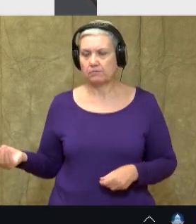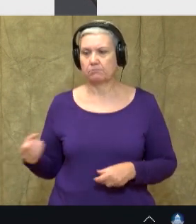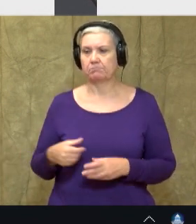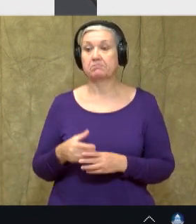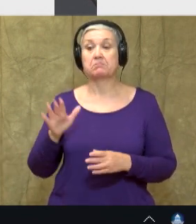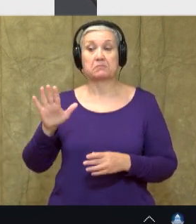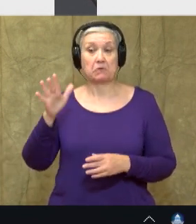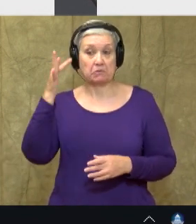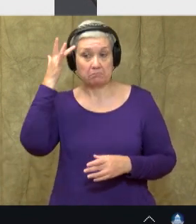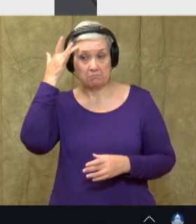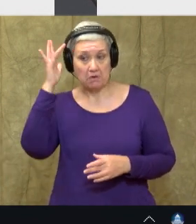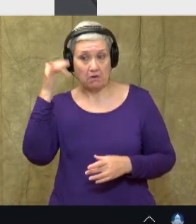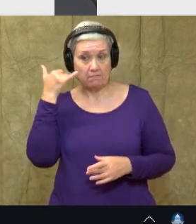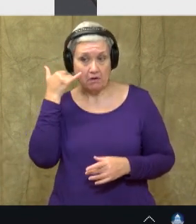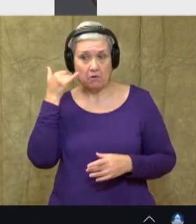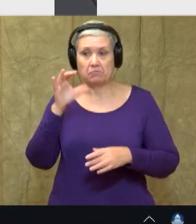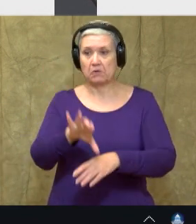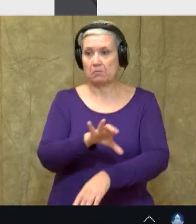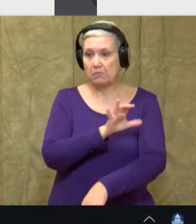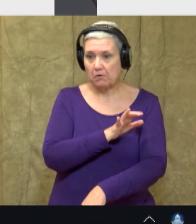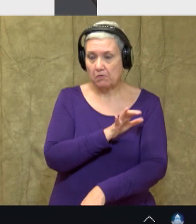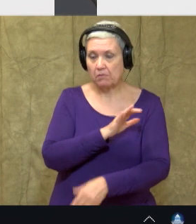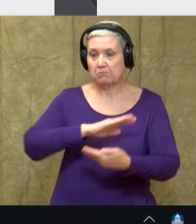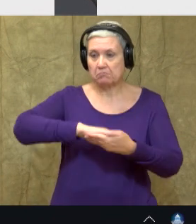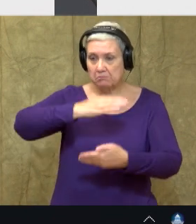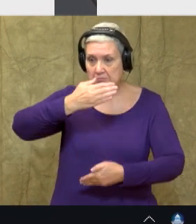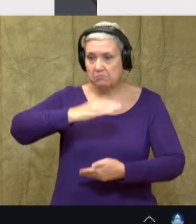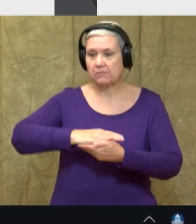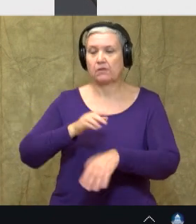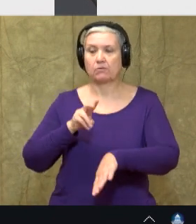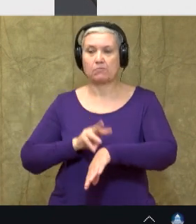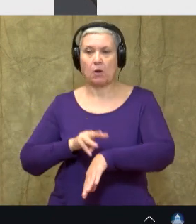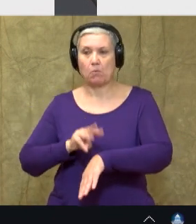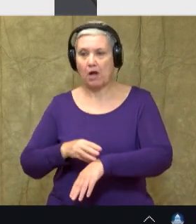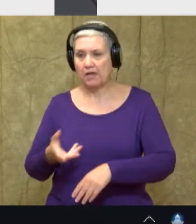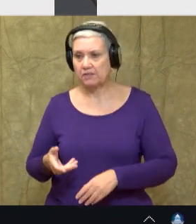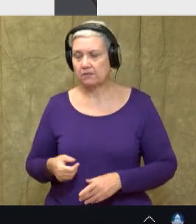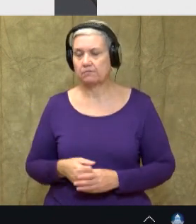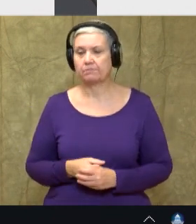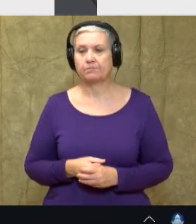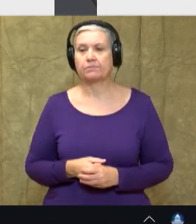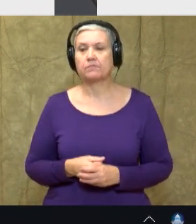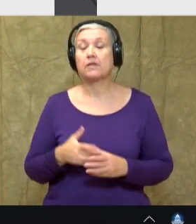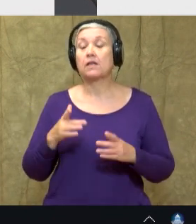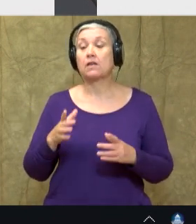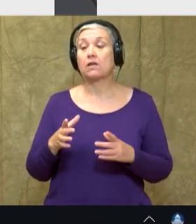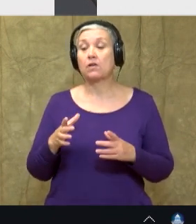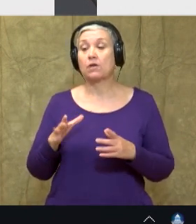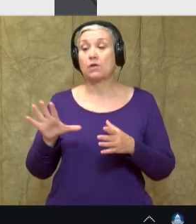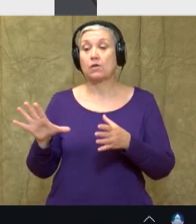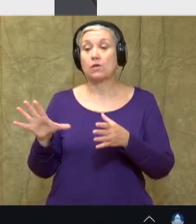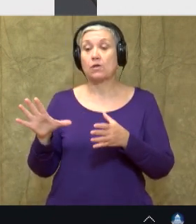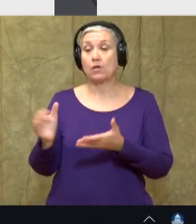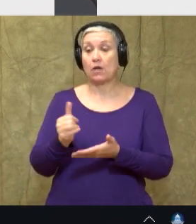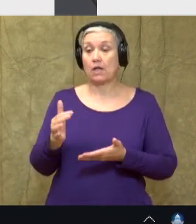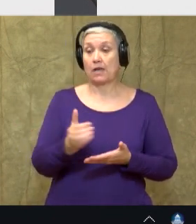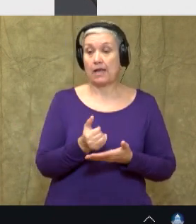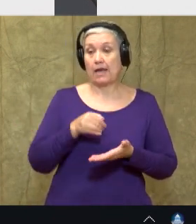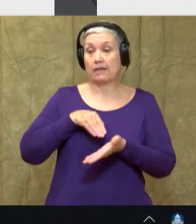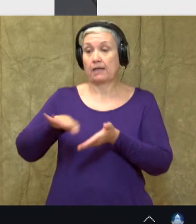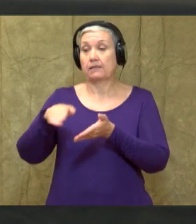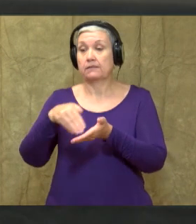your smartphone, your computers, your smart watches, enabling them to collect, send, and